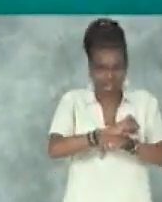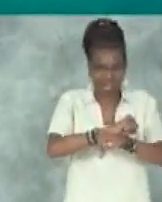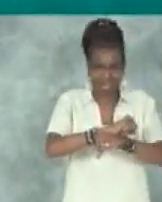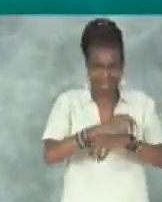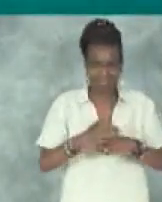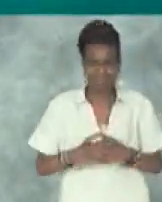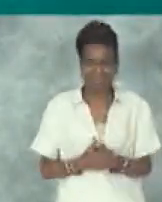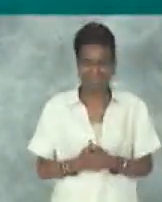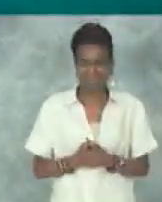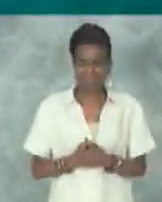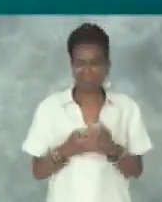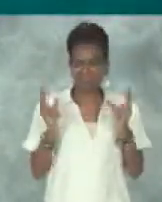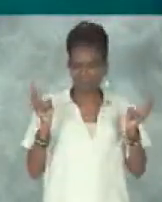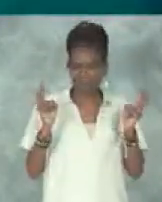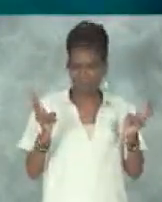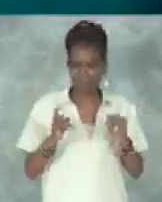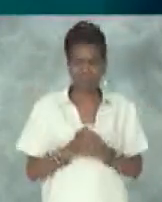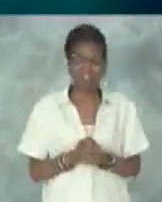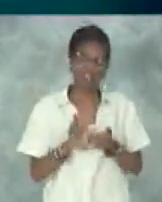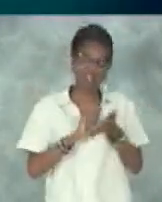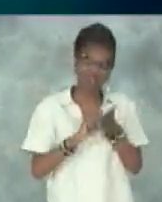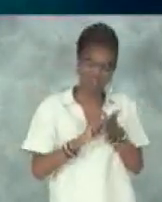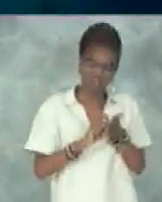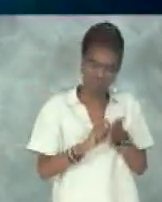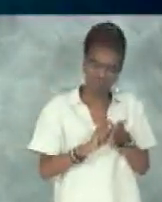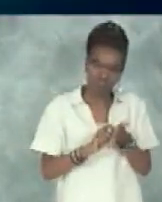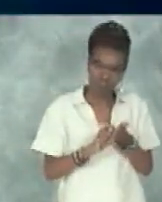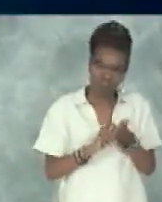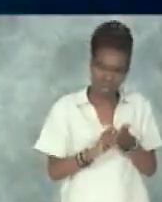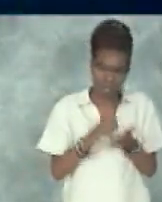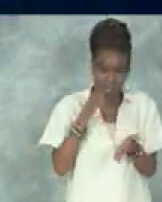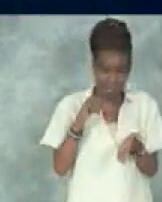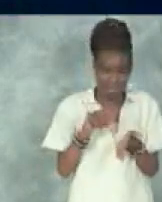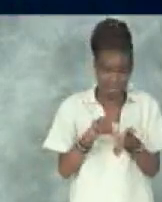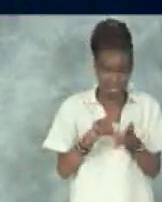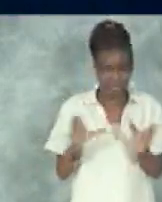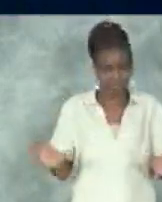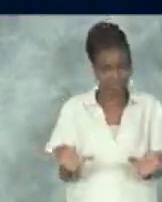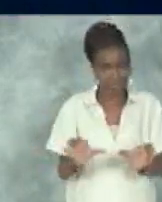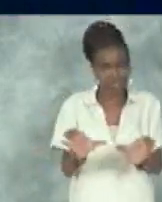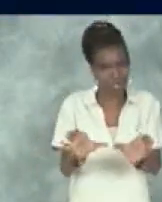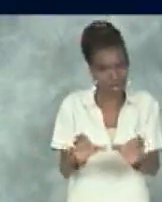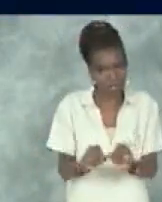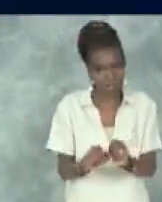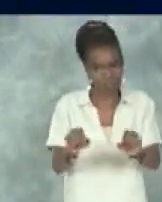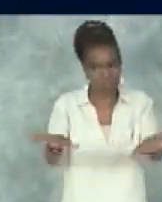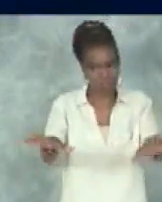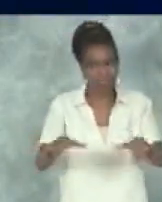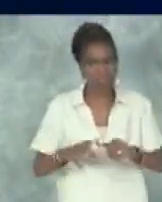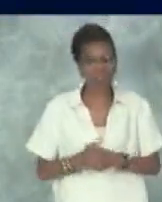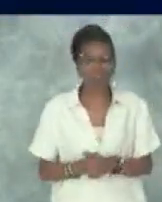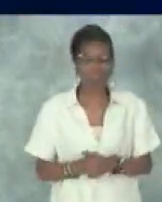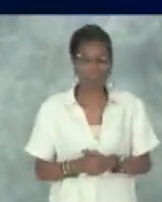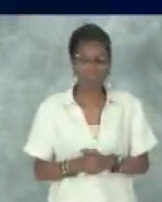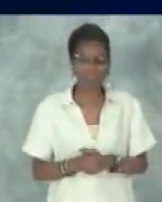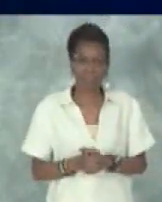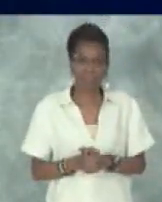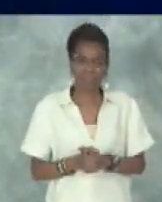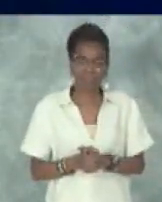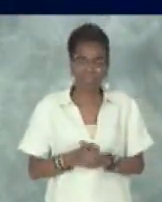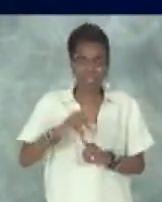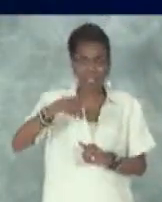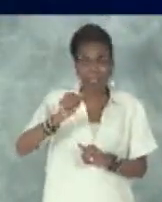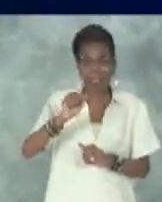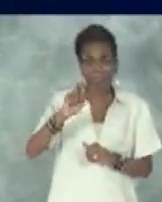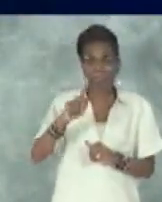I'll be back. He writes this wonderful letter of encouragement. And it's important to understand that what Paul is